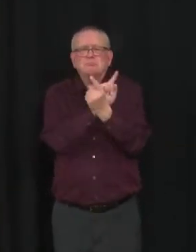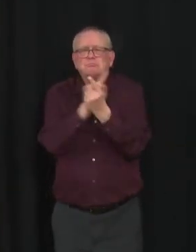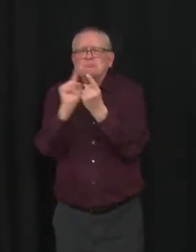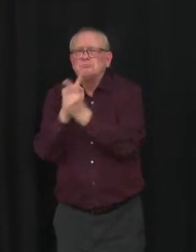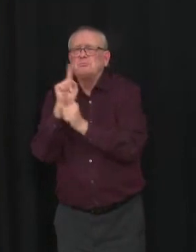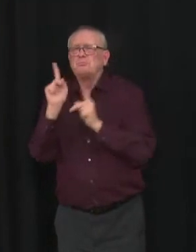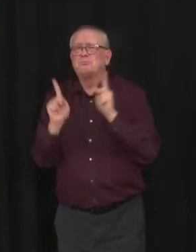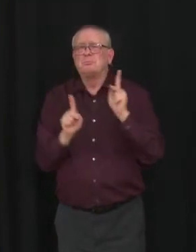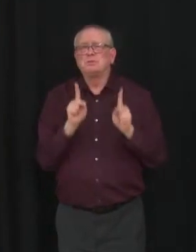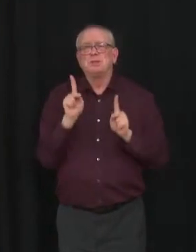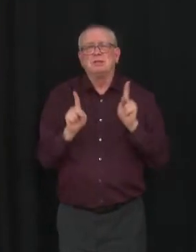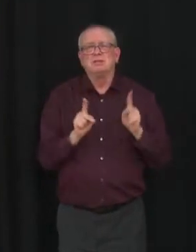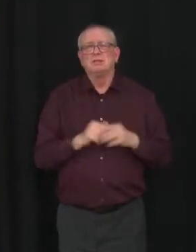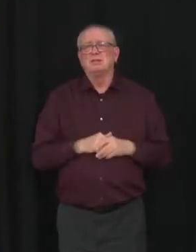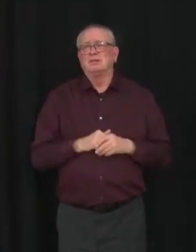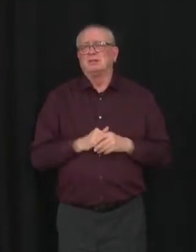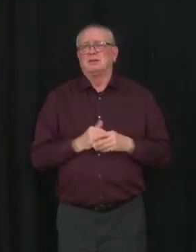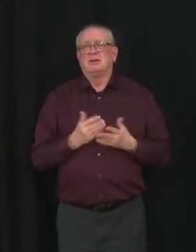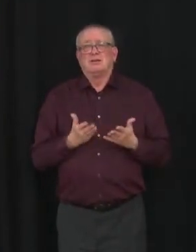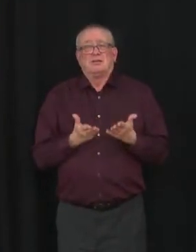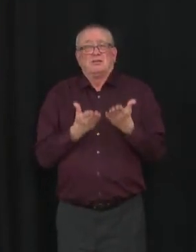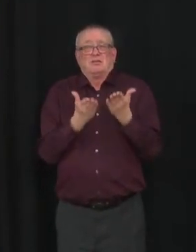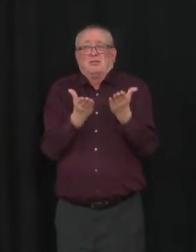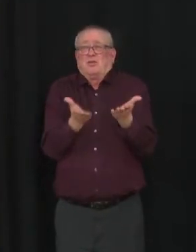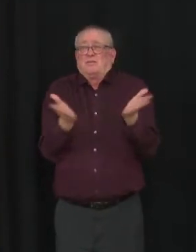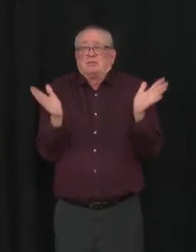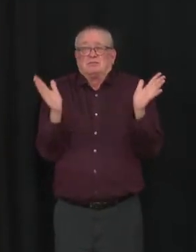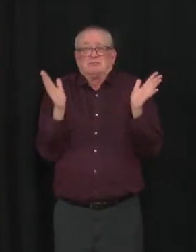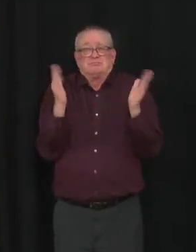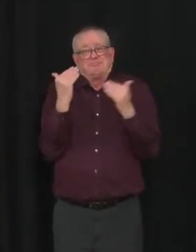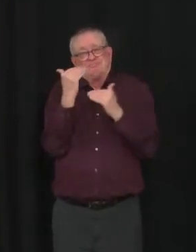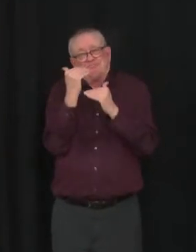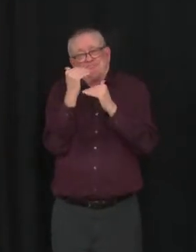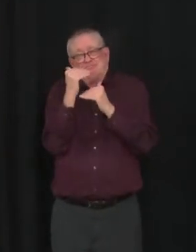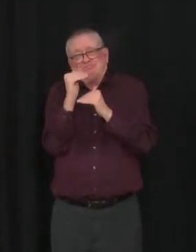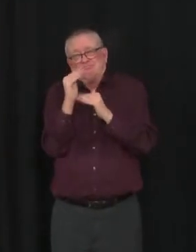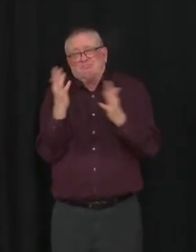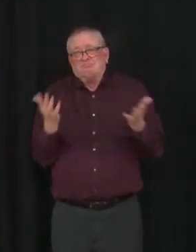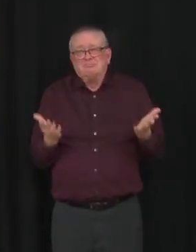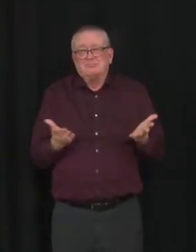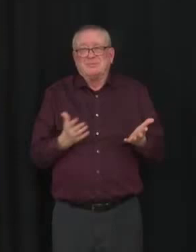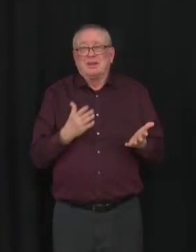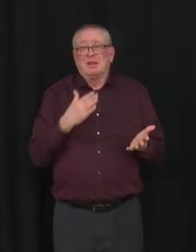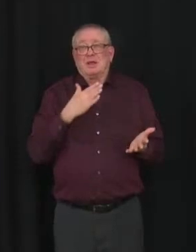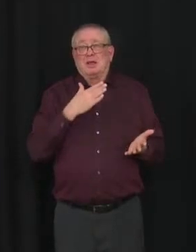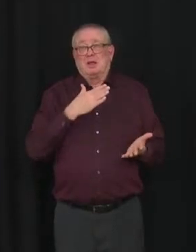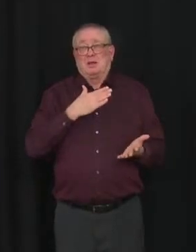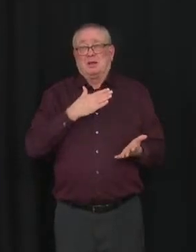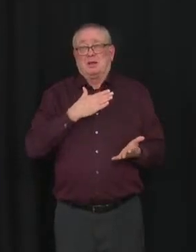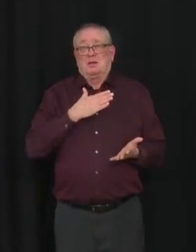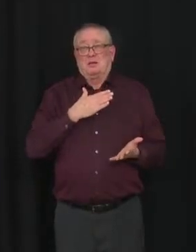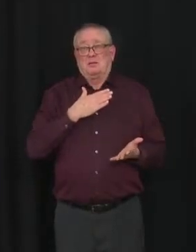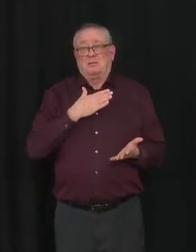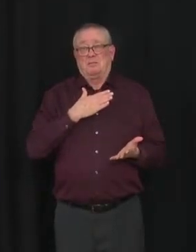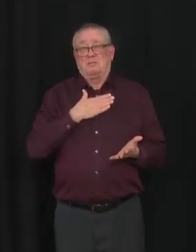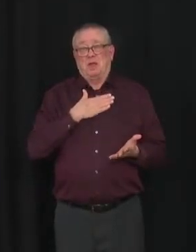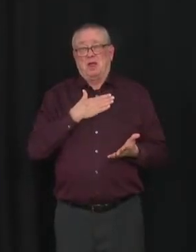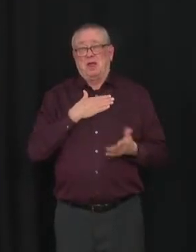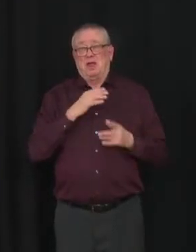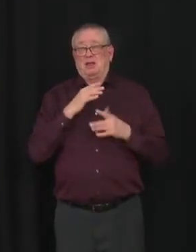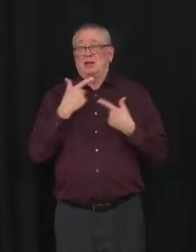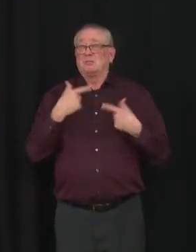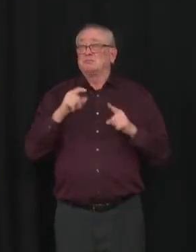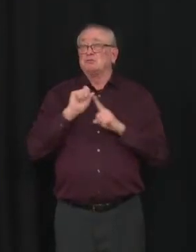those parameters. I'll tell you what that means practically in my position. We're moving all of our, for example,